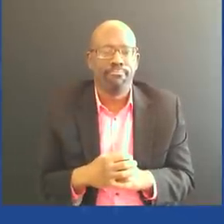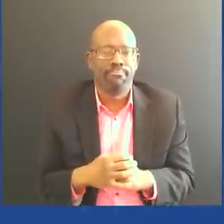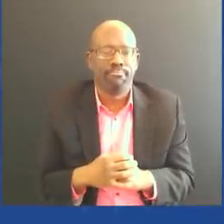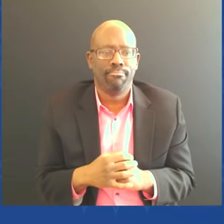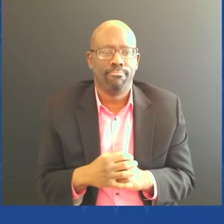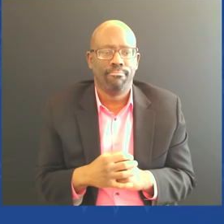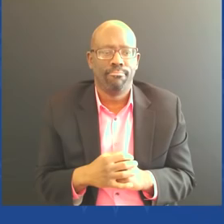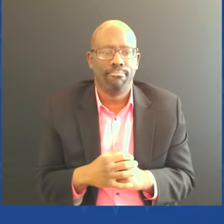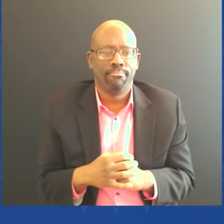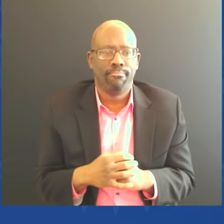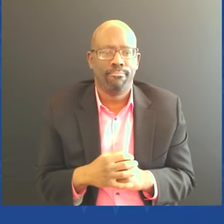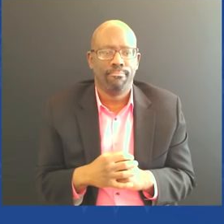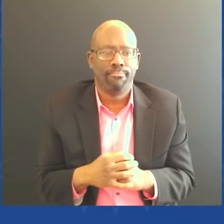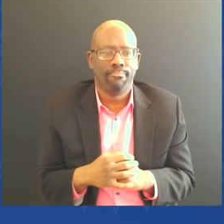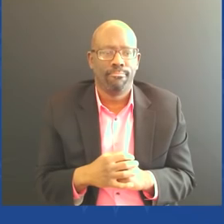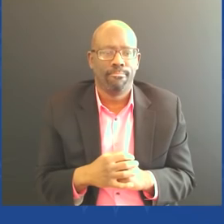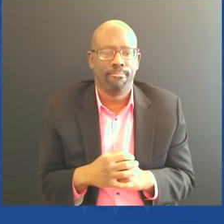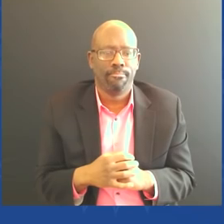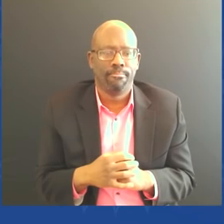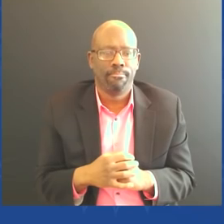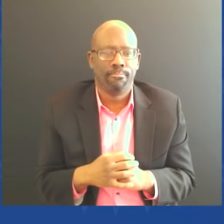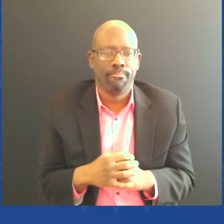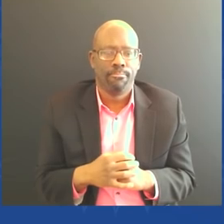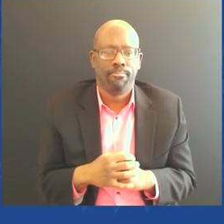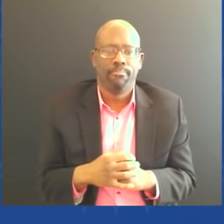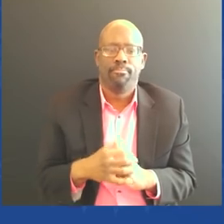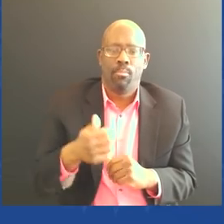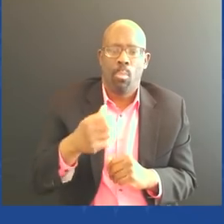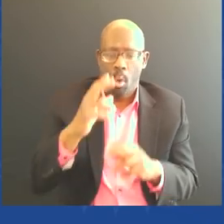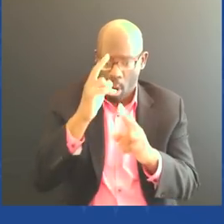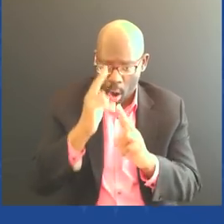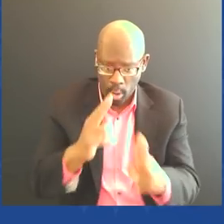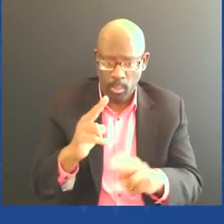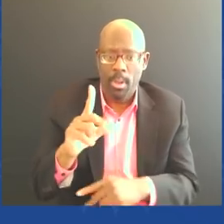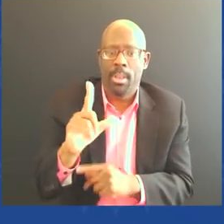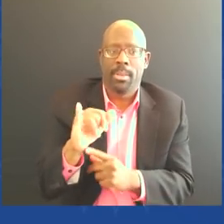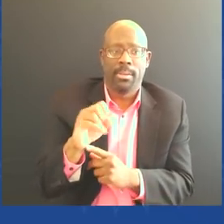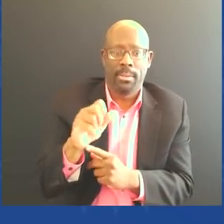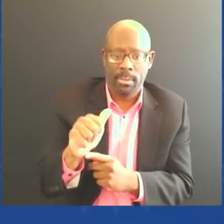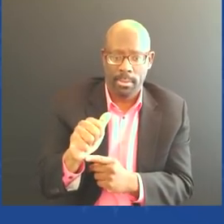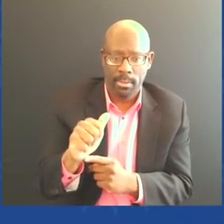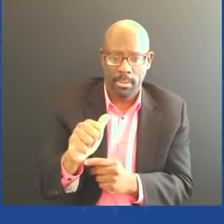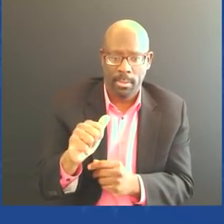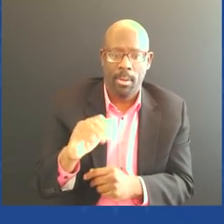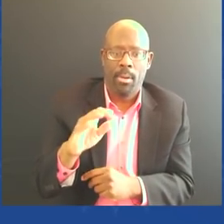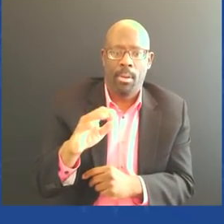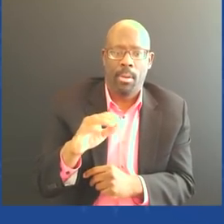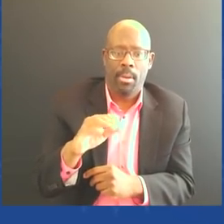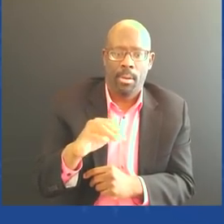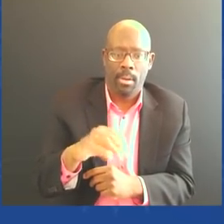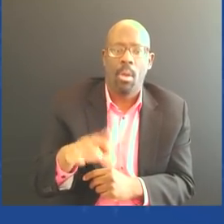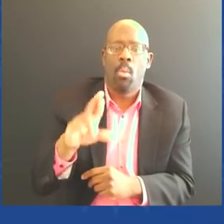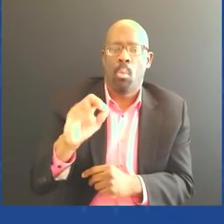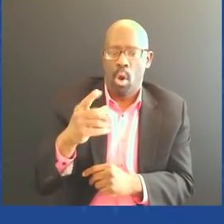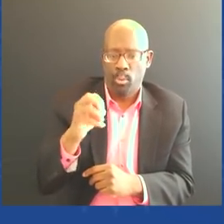The Honorable Lisa Blunt Rochester, United States Representative at Large, State of Delaware.